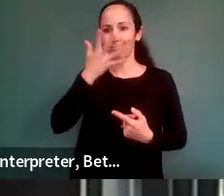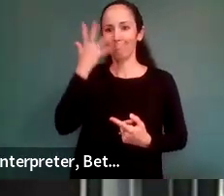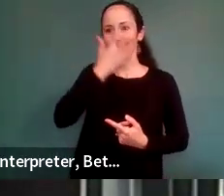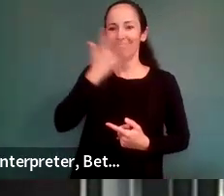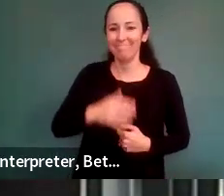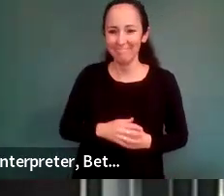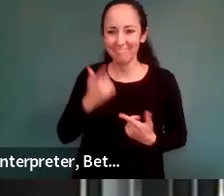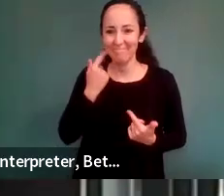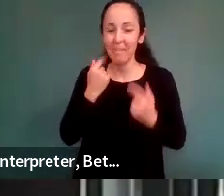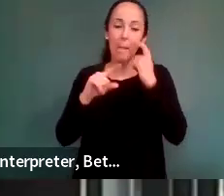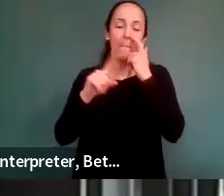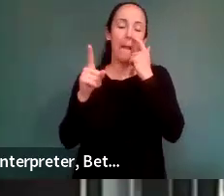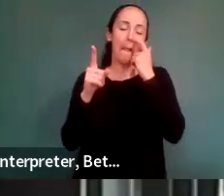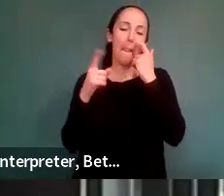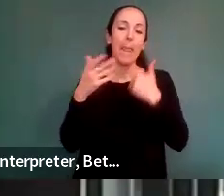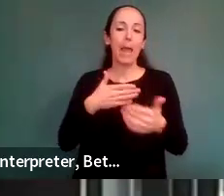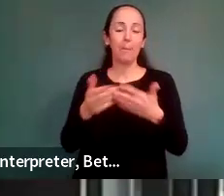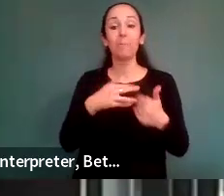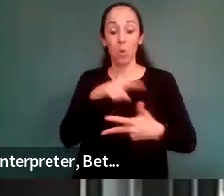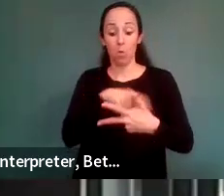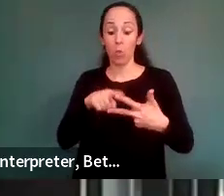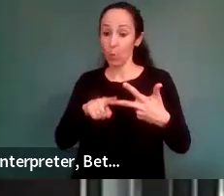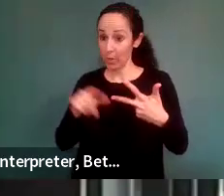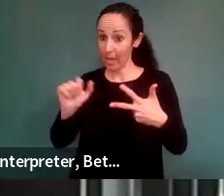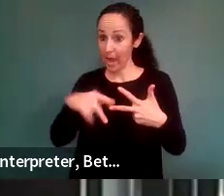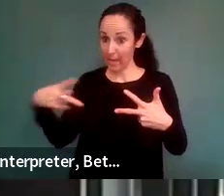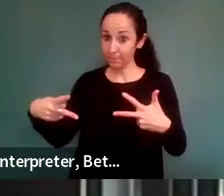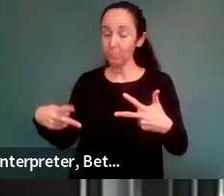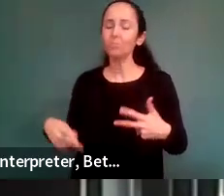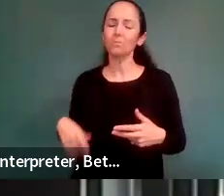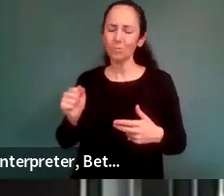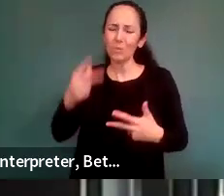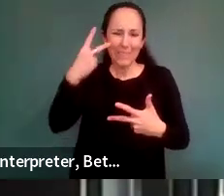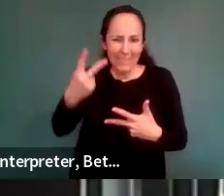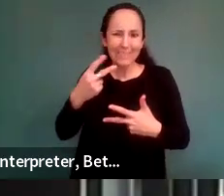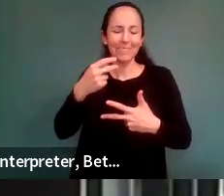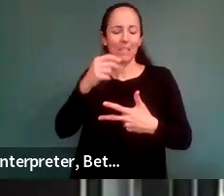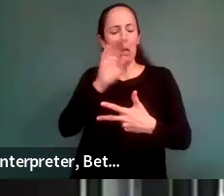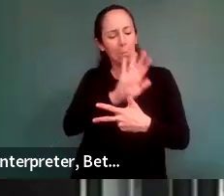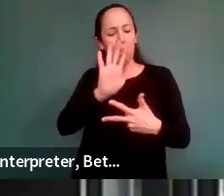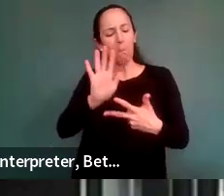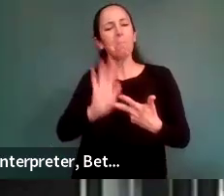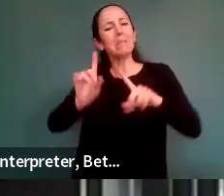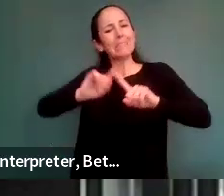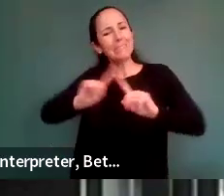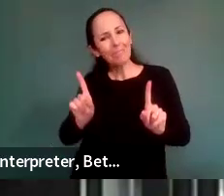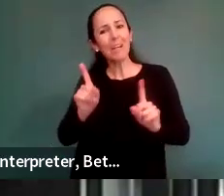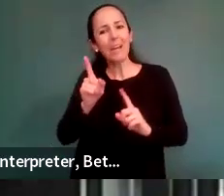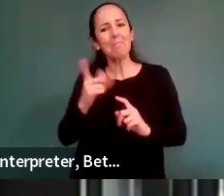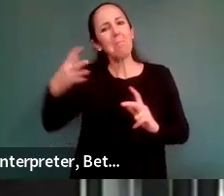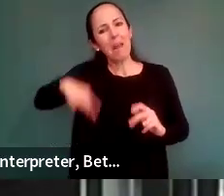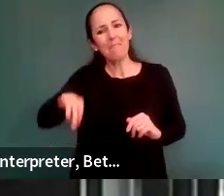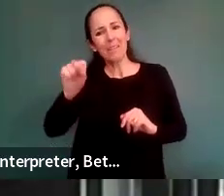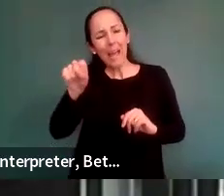three apps that we're demonstrating, hopefully that each app has its own use, its own situational